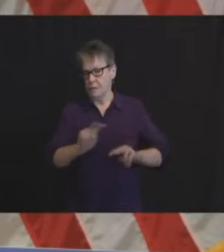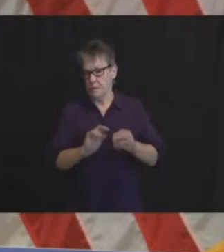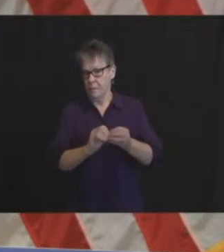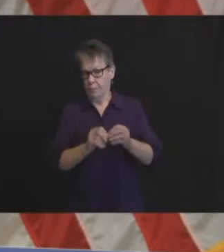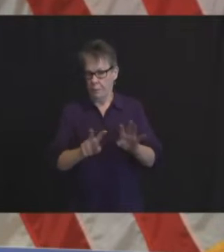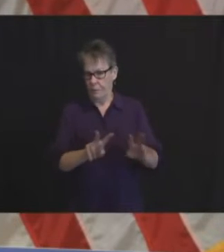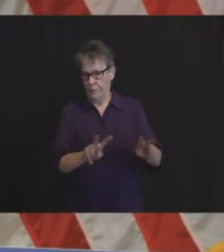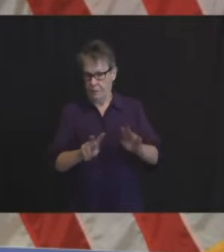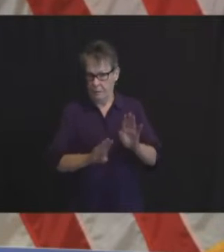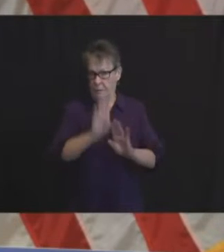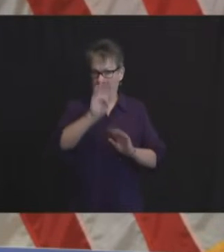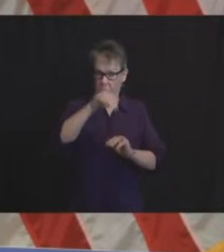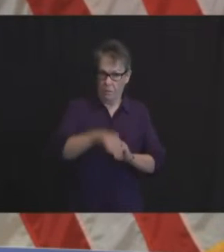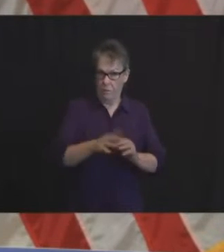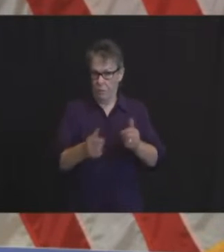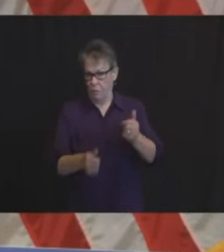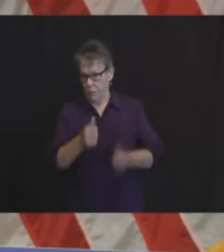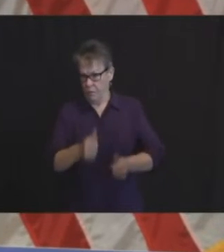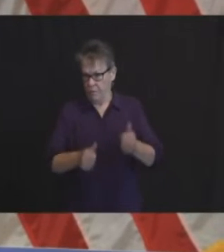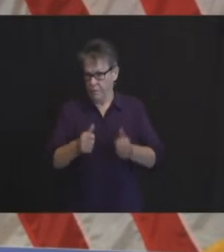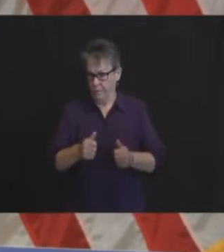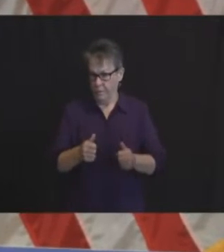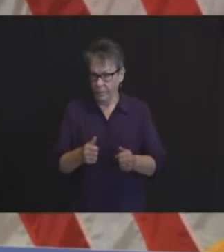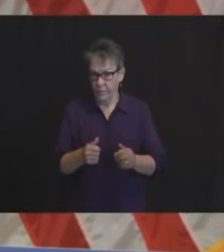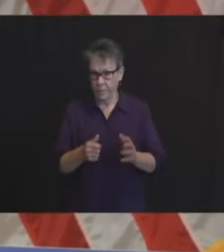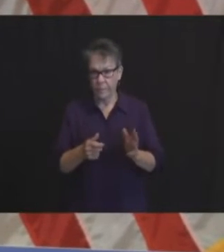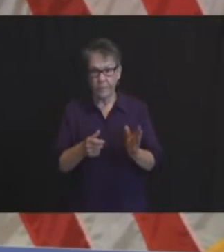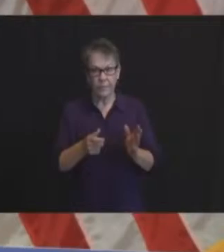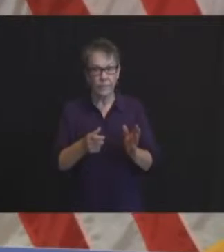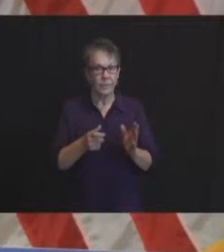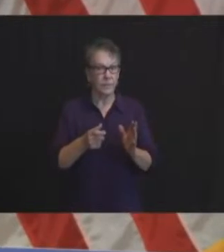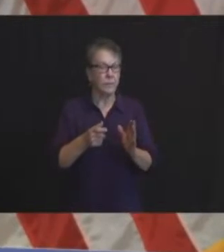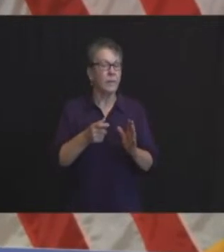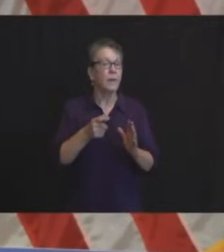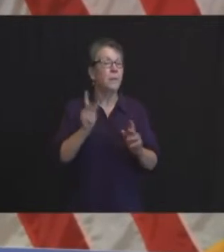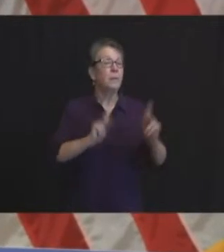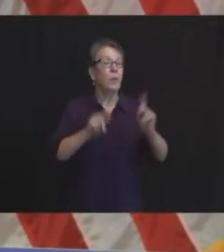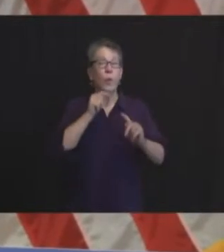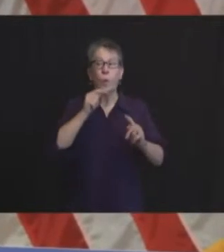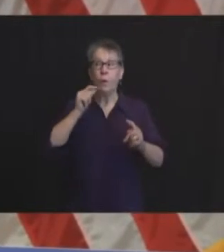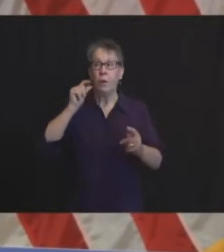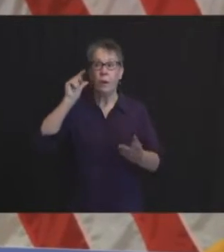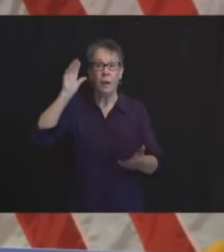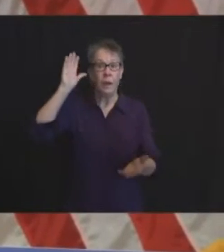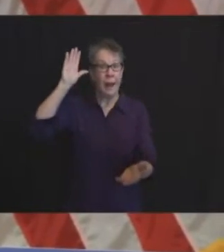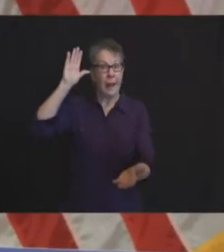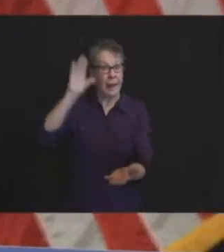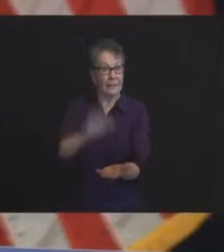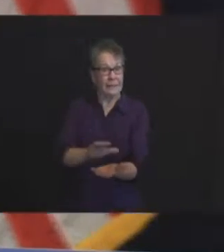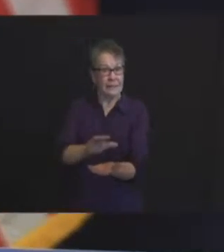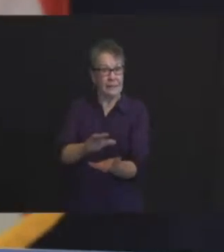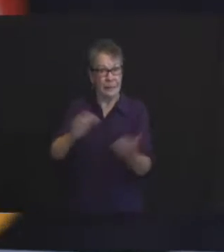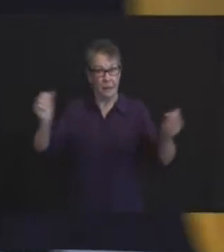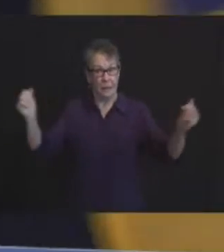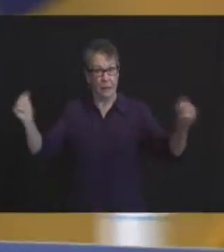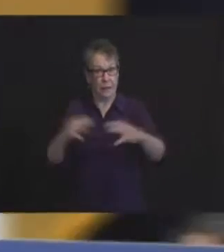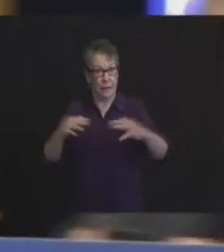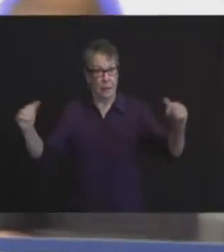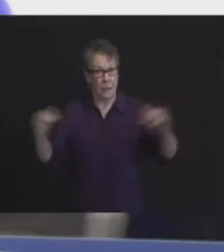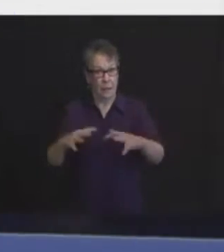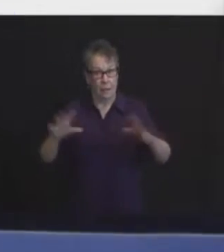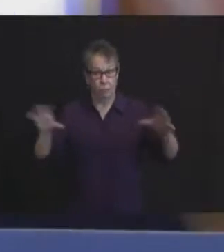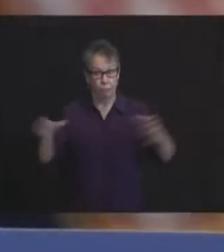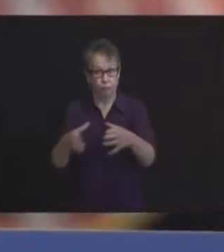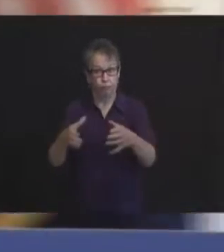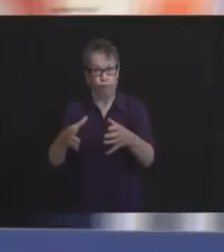opportunities for gathering, we'll continue to see this trend toward less cases. Tina, your view, if I may